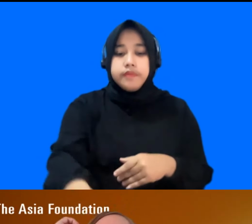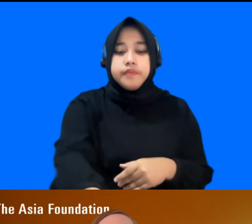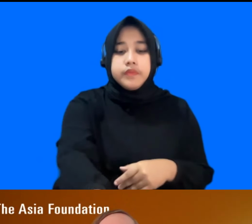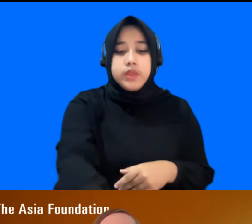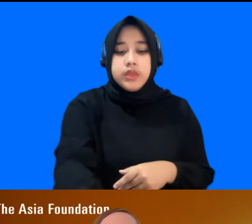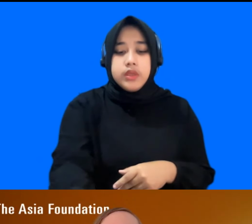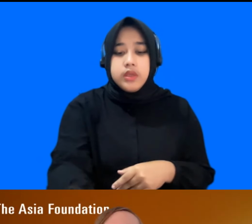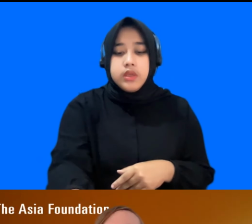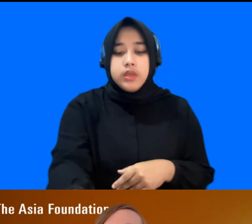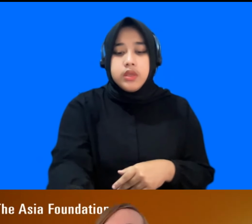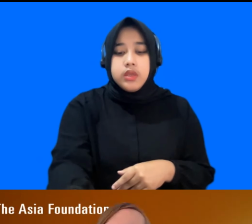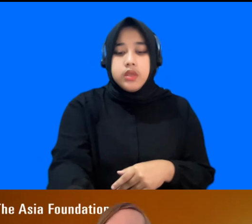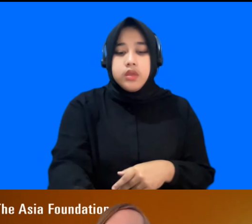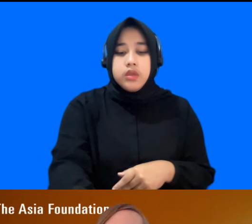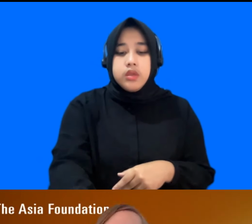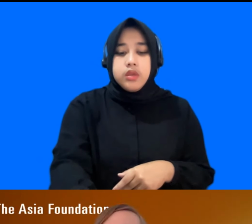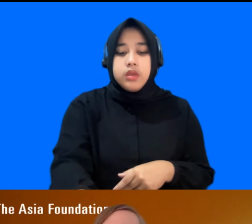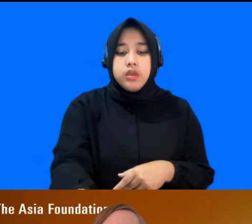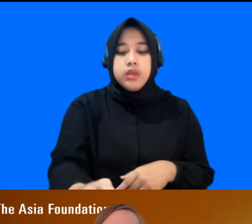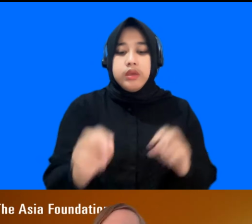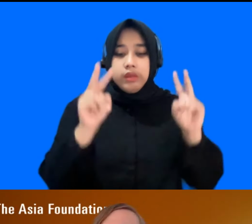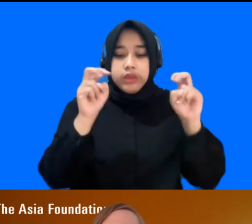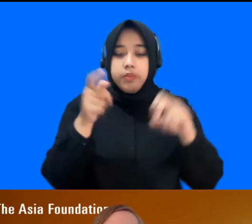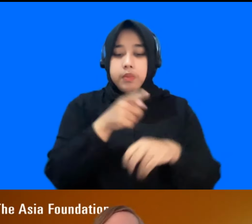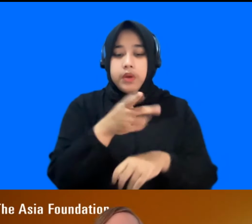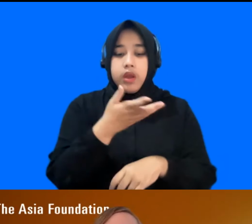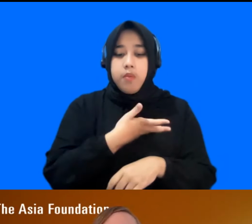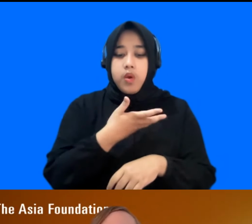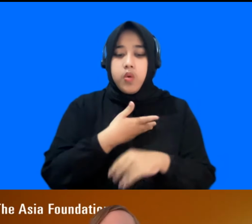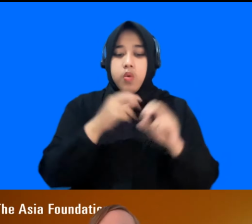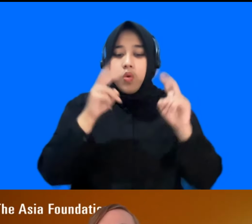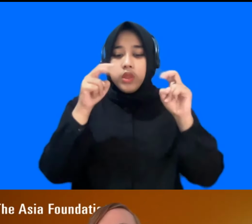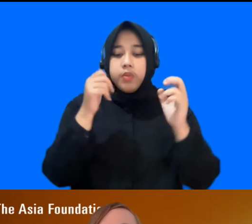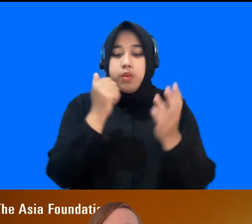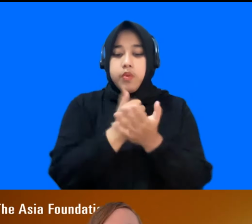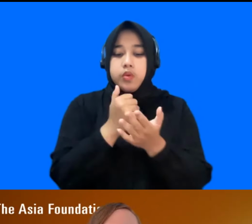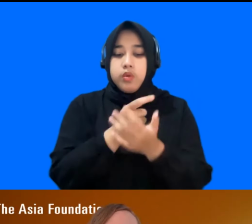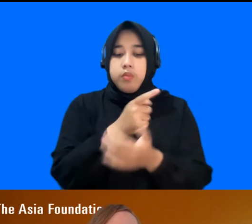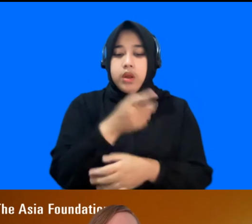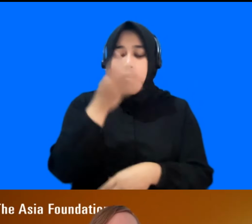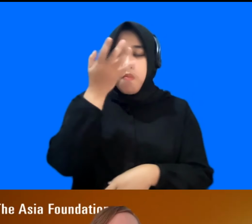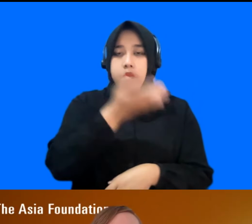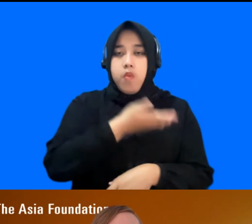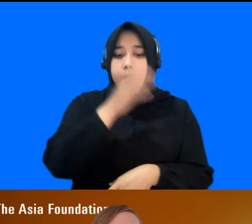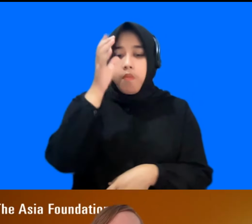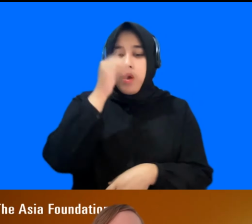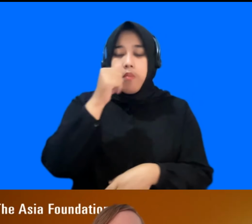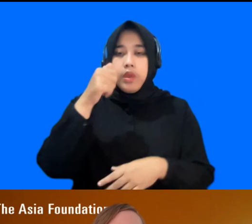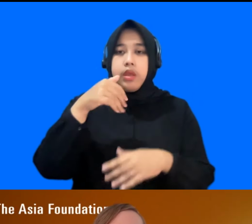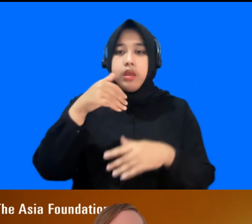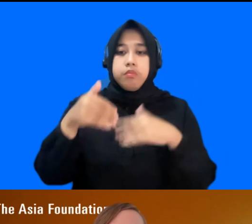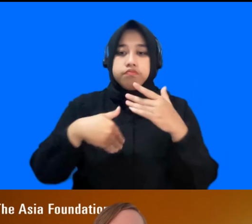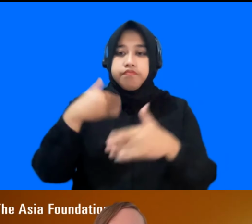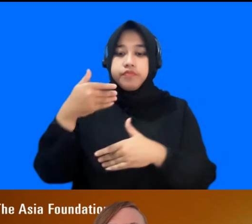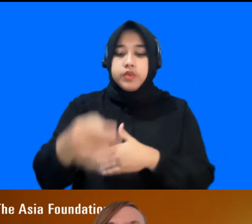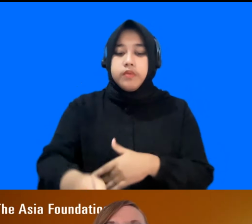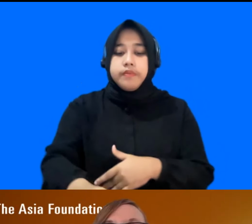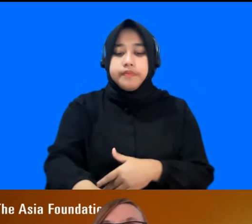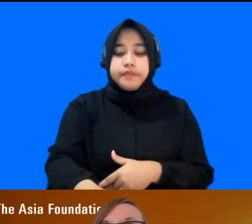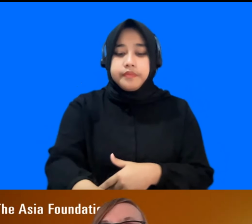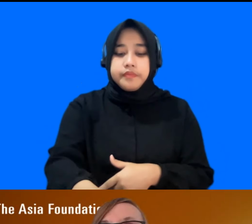to better understand and what kinds of processes are you interested in learning more. So those kinds